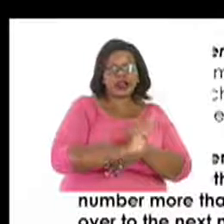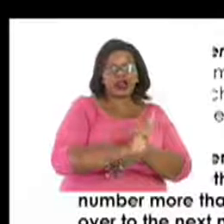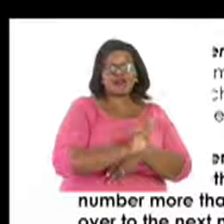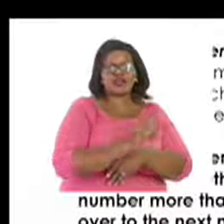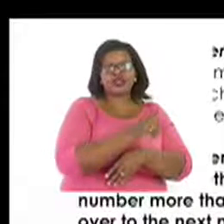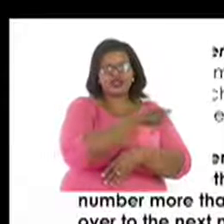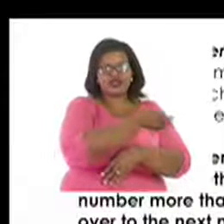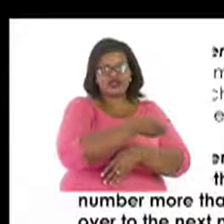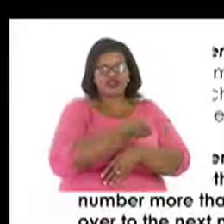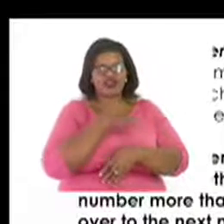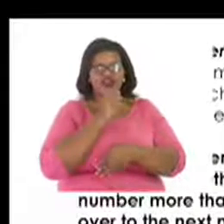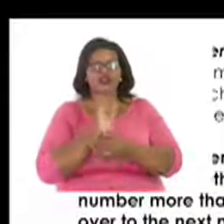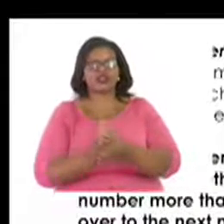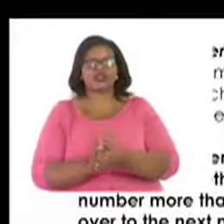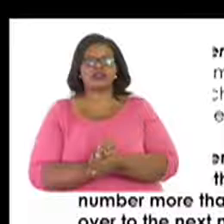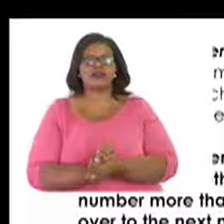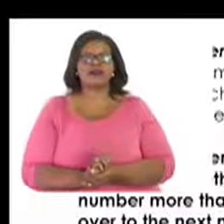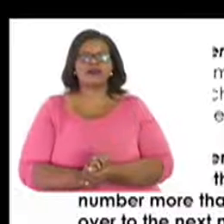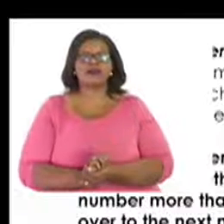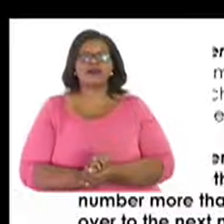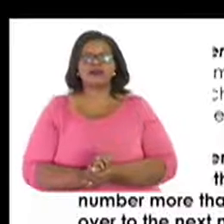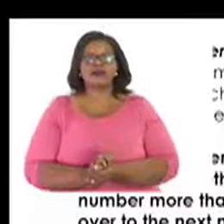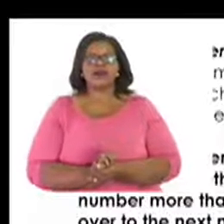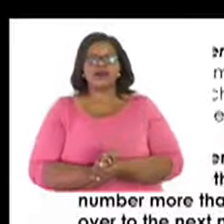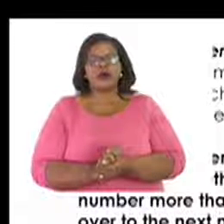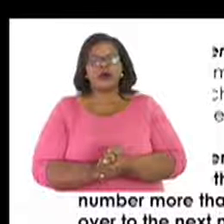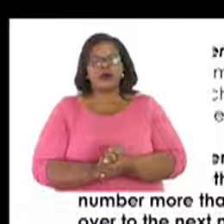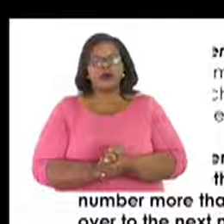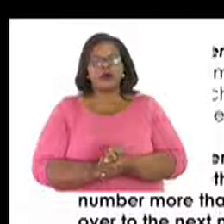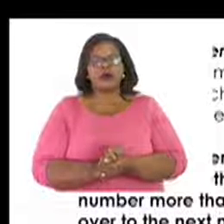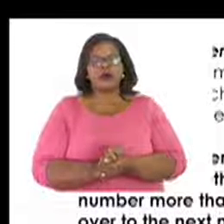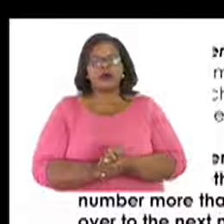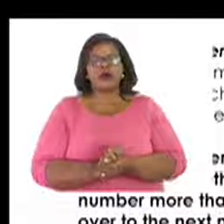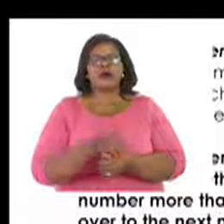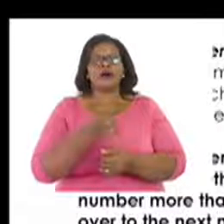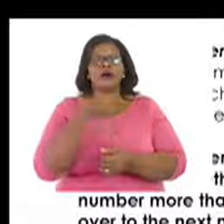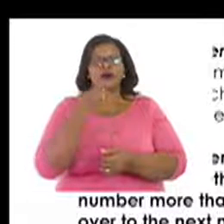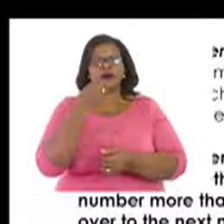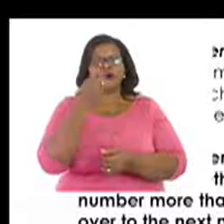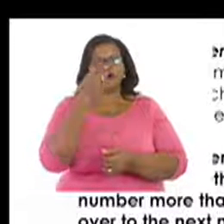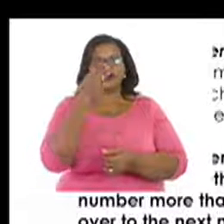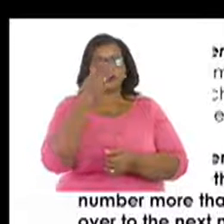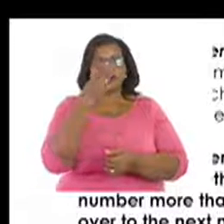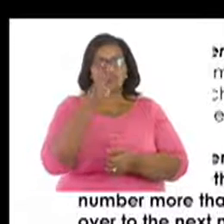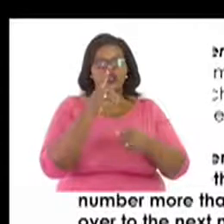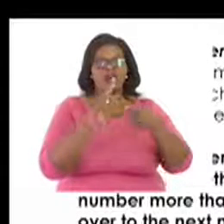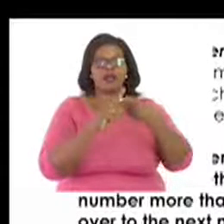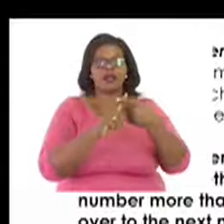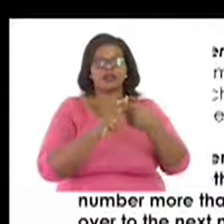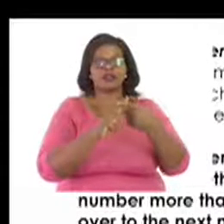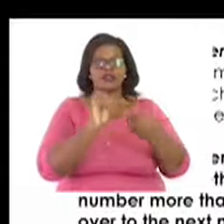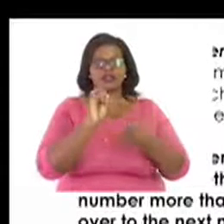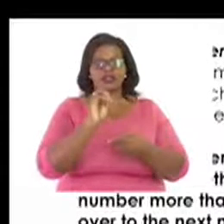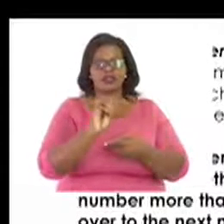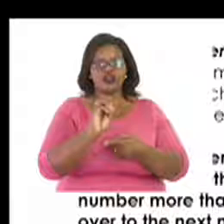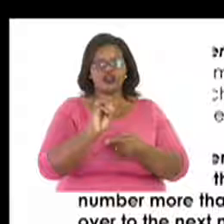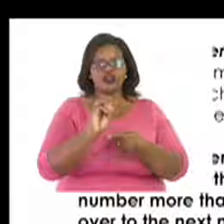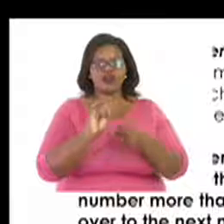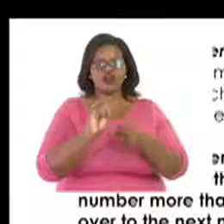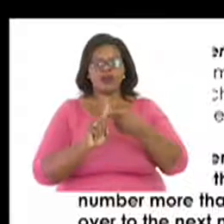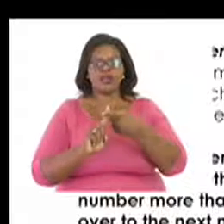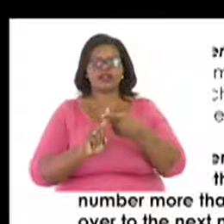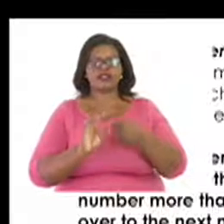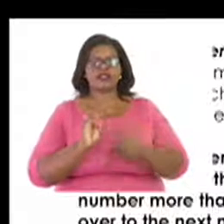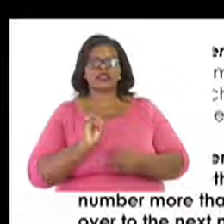under thousands. Now let's add. 3 plus 0 is 3, plus